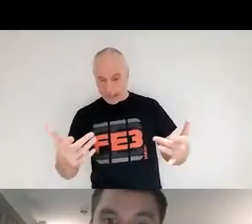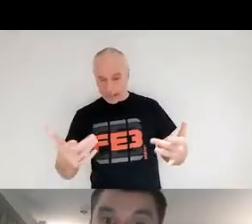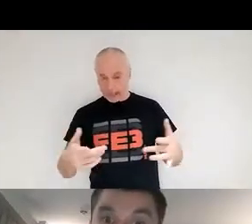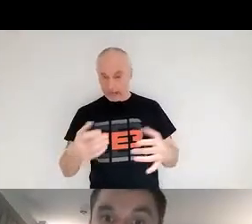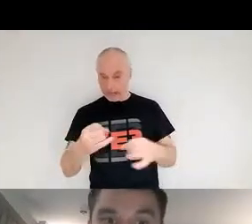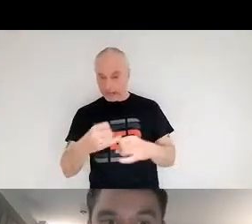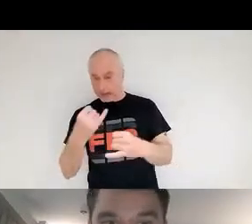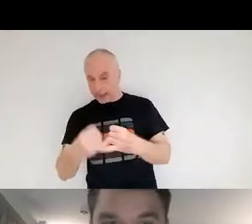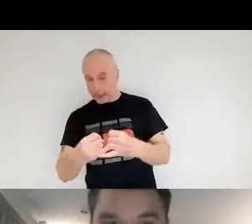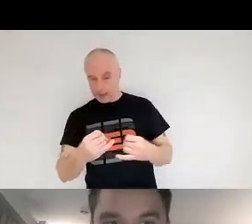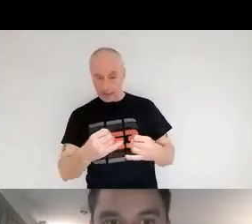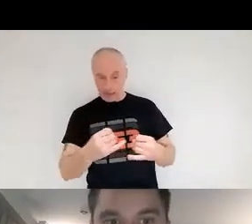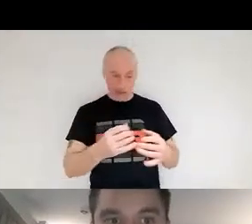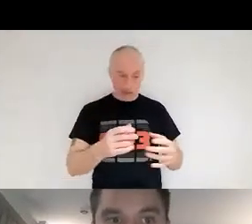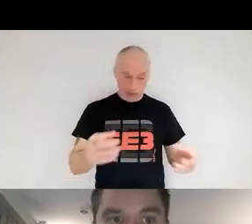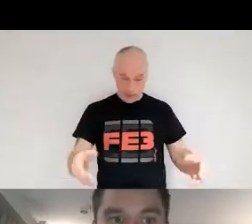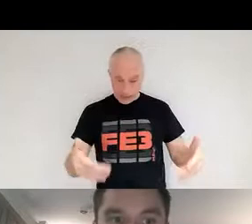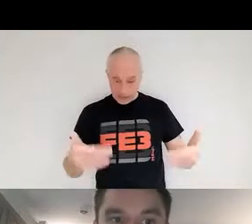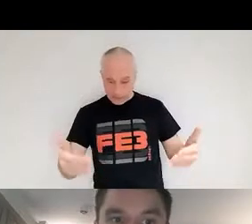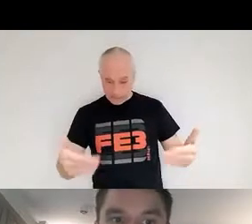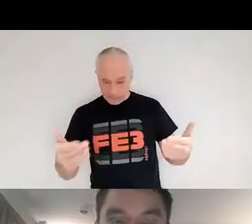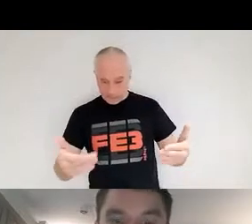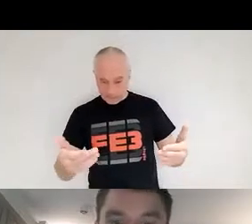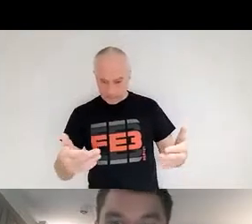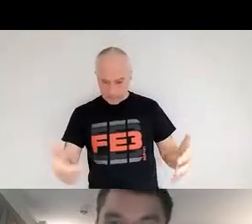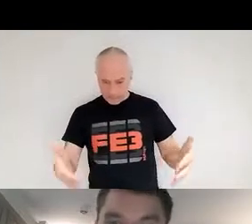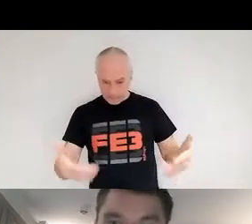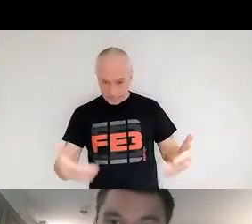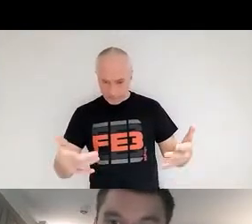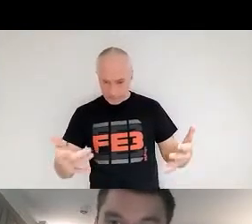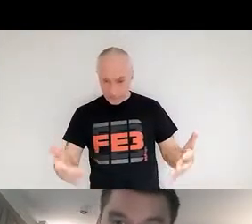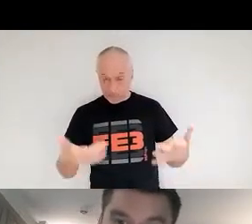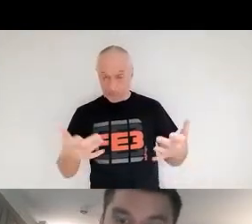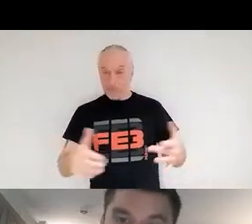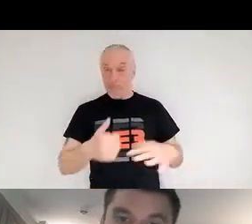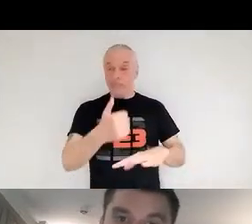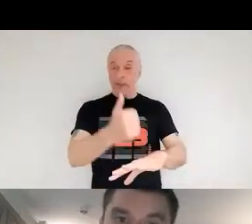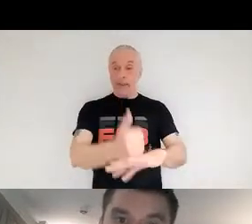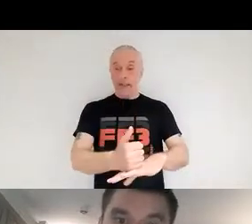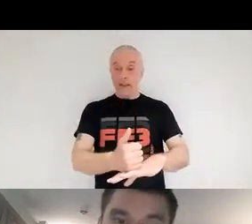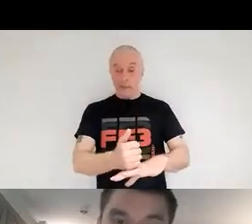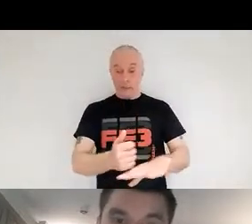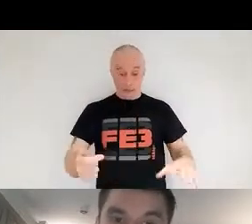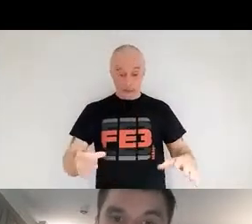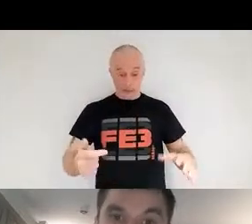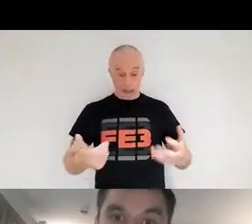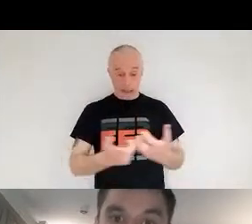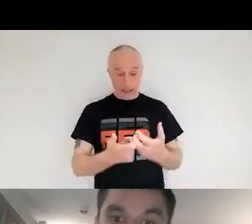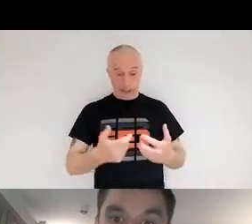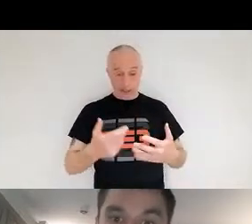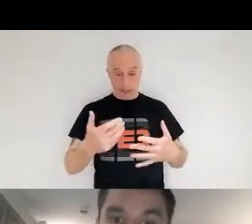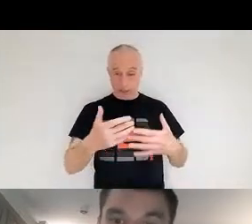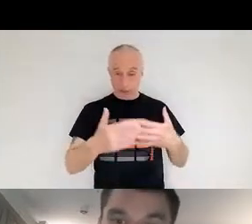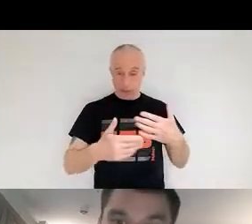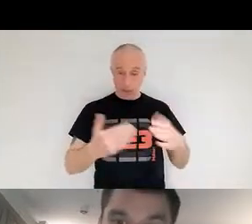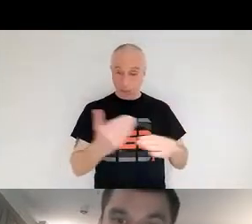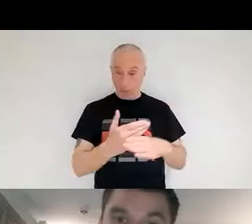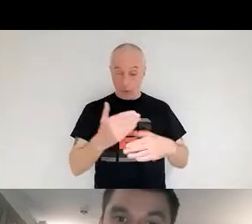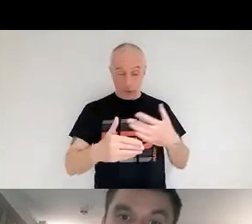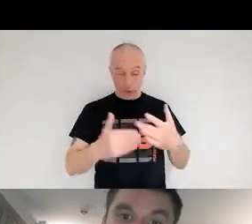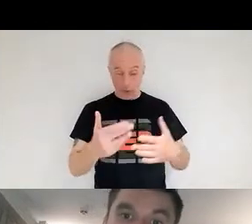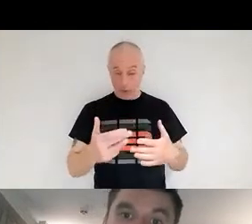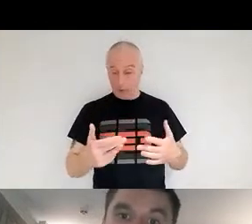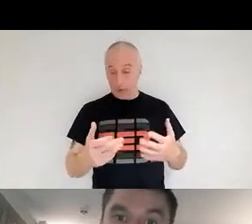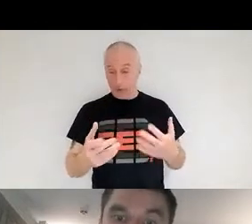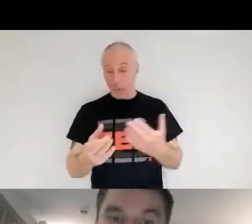with a screw. And we set up the boilers to working properly with natural gas, and then we just